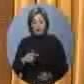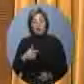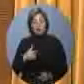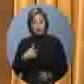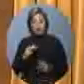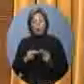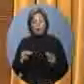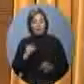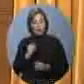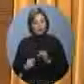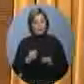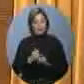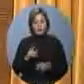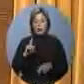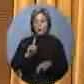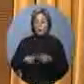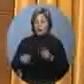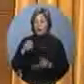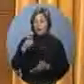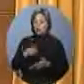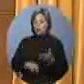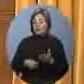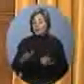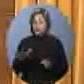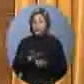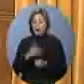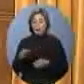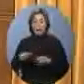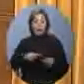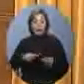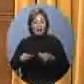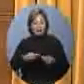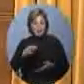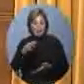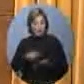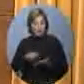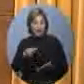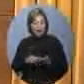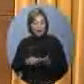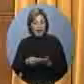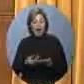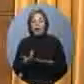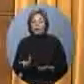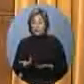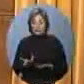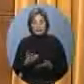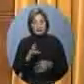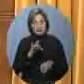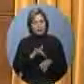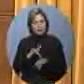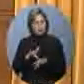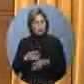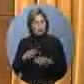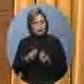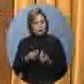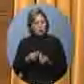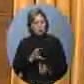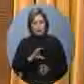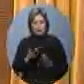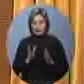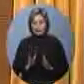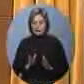Canadians. This tax would hit Canadians in their wallets, taking their hard-earned money out of our local communities to fund an